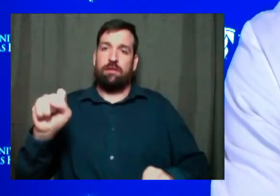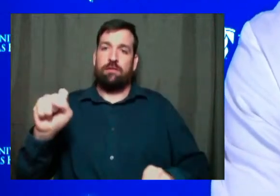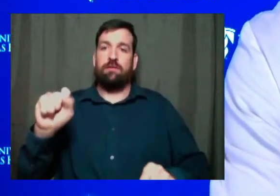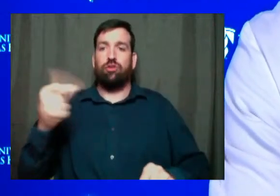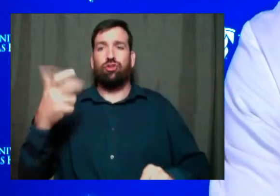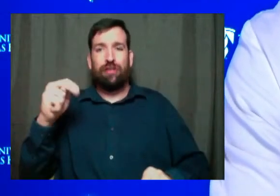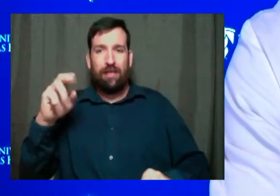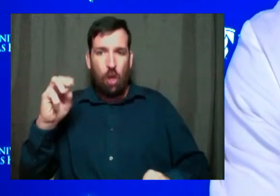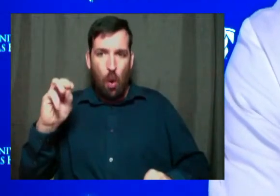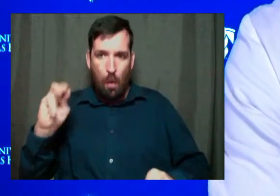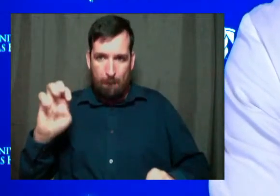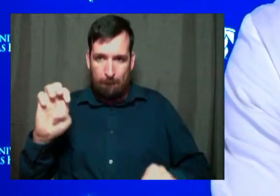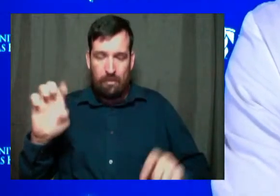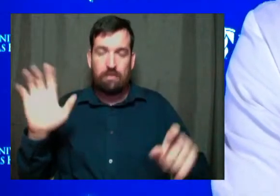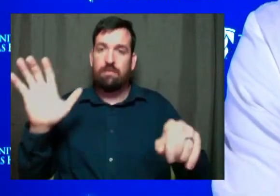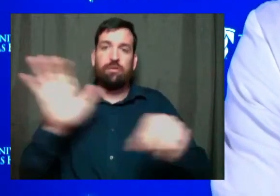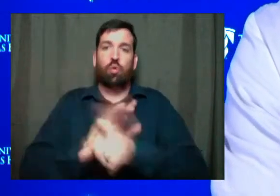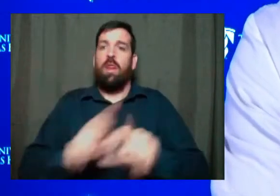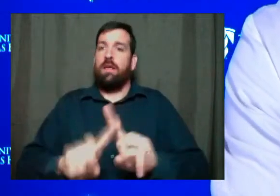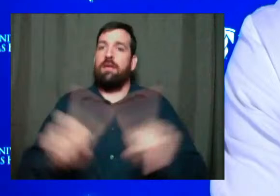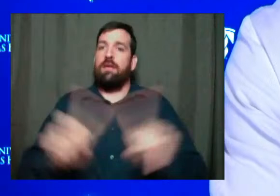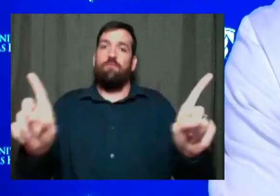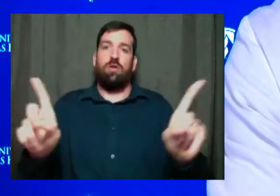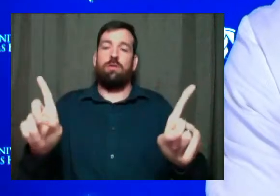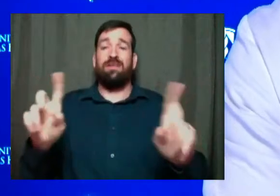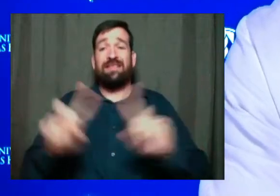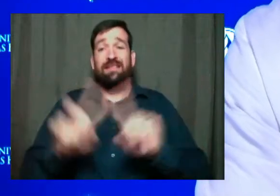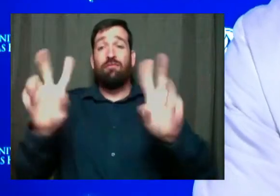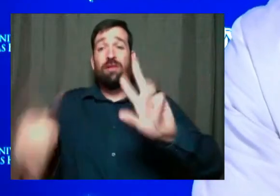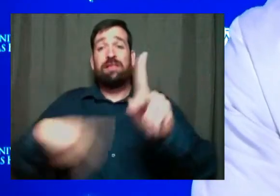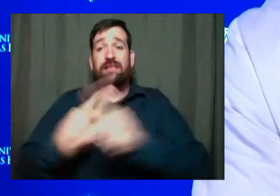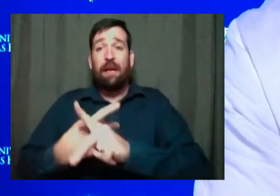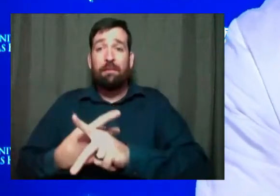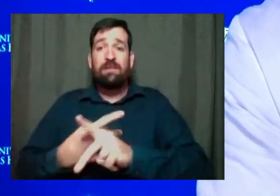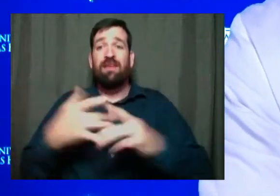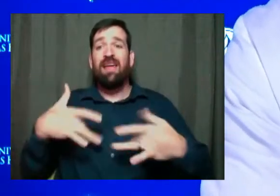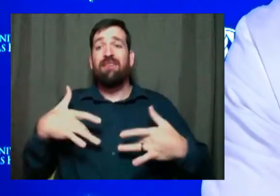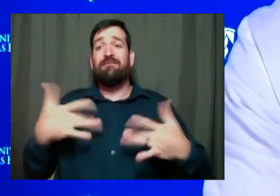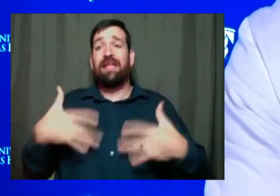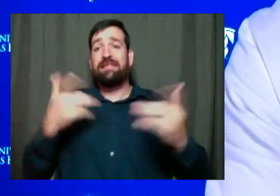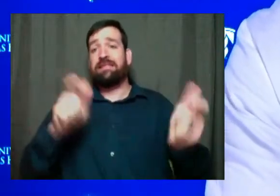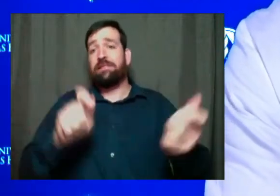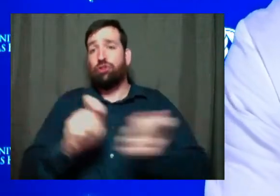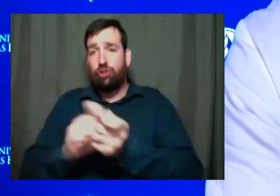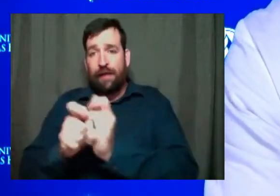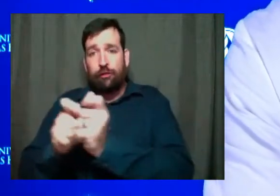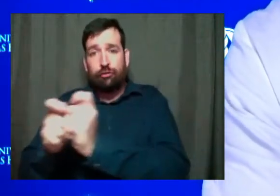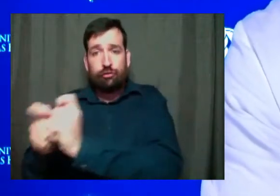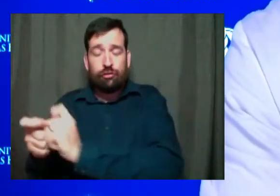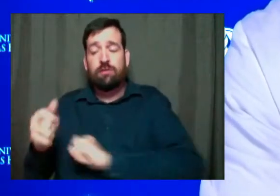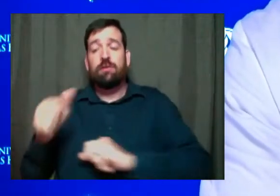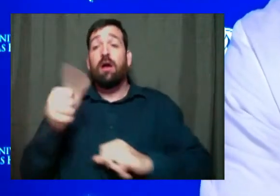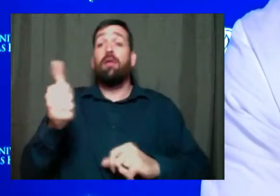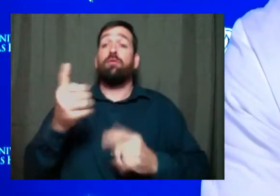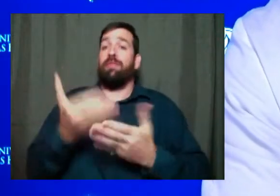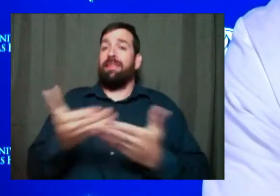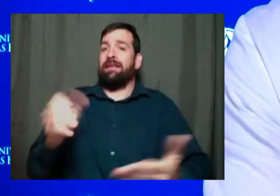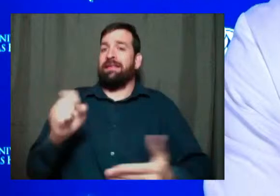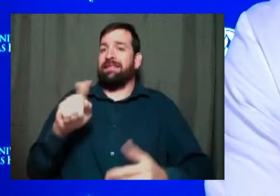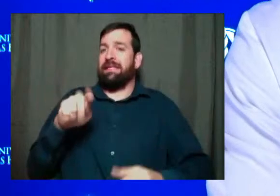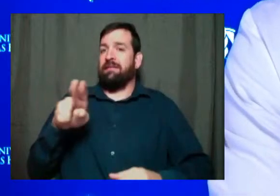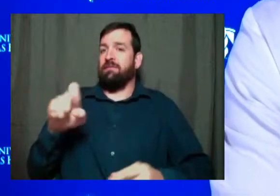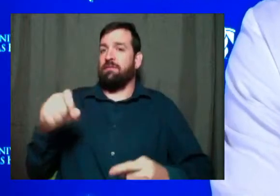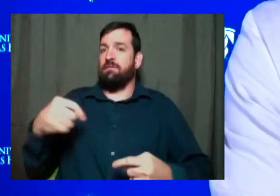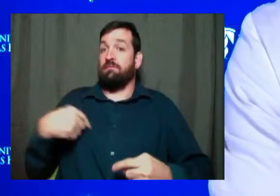completely different. You have different types of events that change the influenza virus. The other thing, Steve, is we've lived with influenza